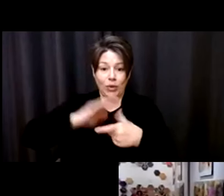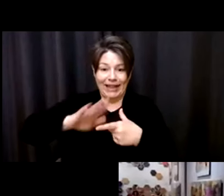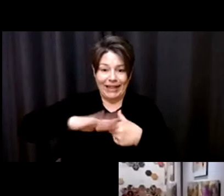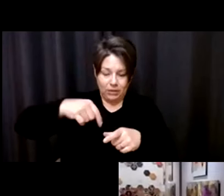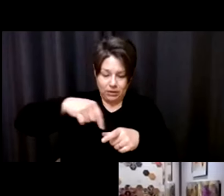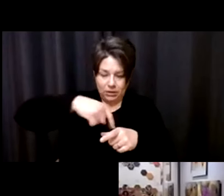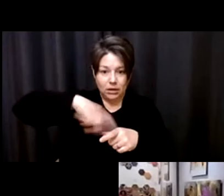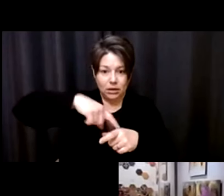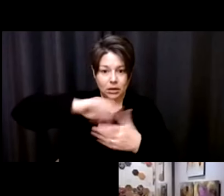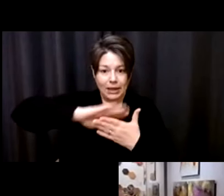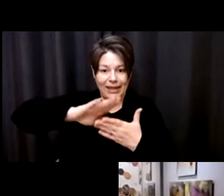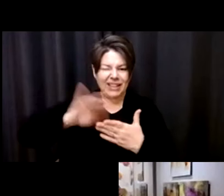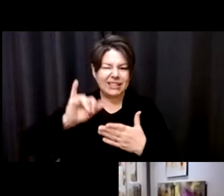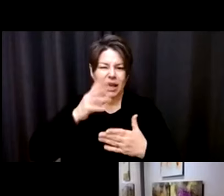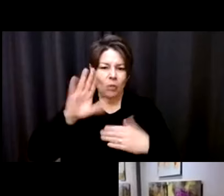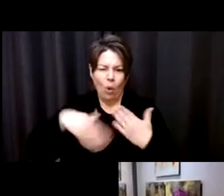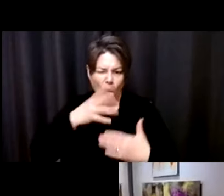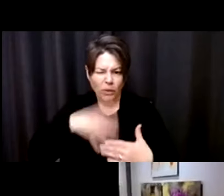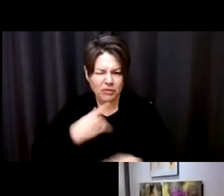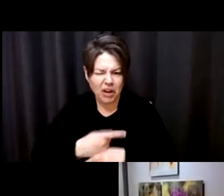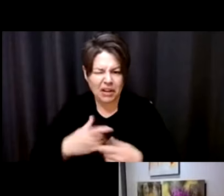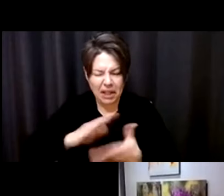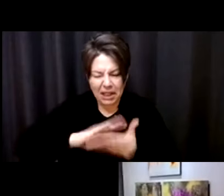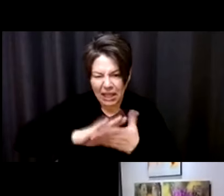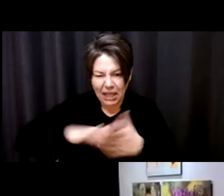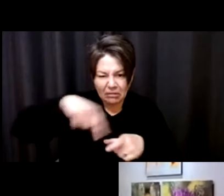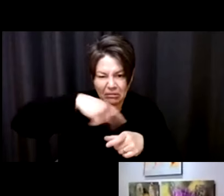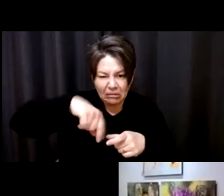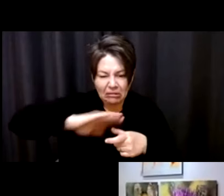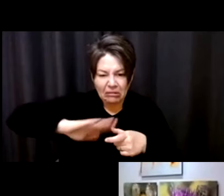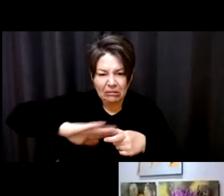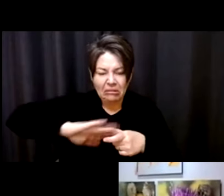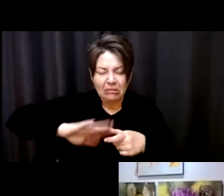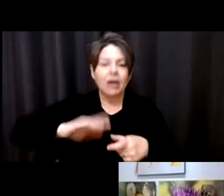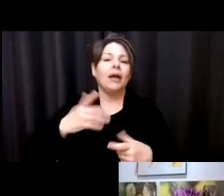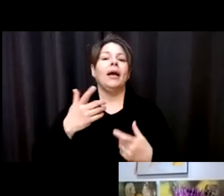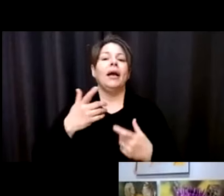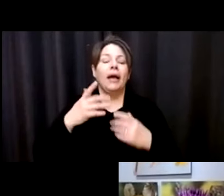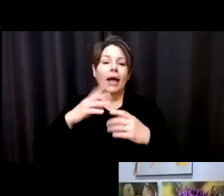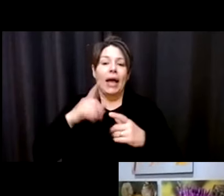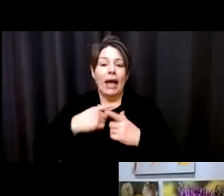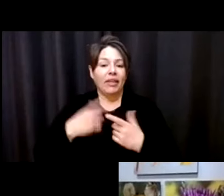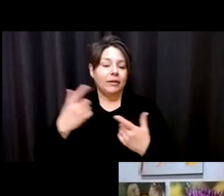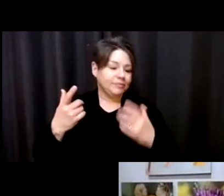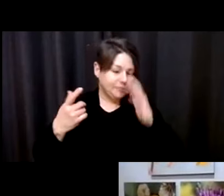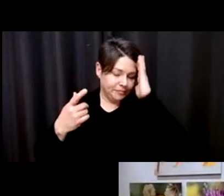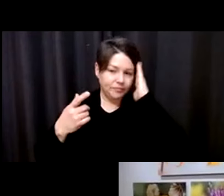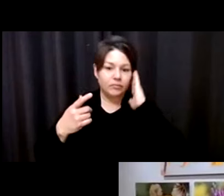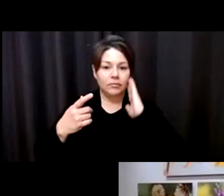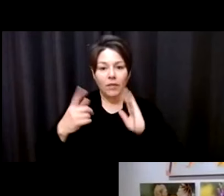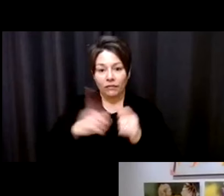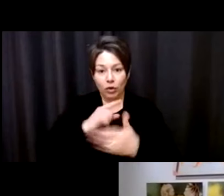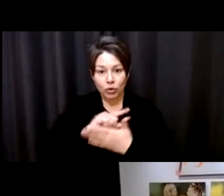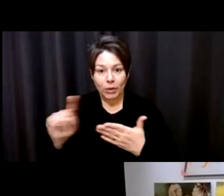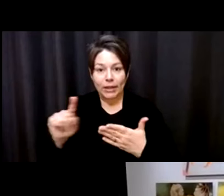oh, just like all women, clean. And then she's so young, you know, she's a week, but her first week, she's a